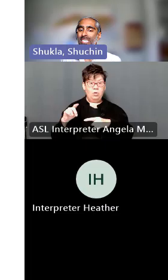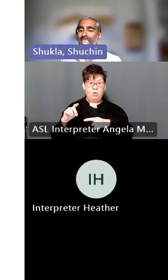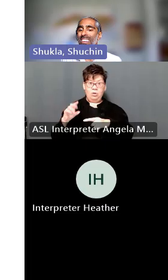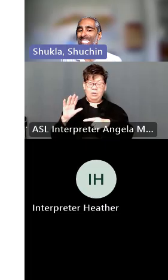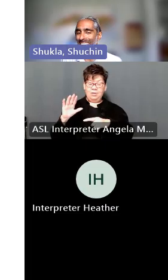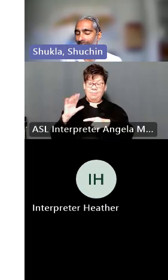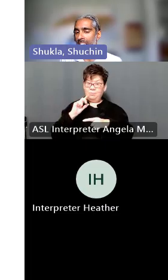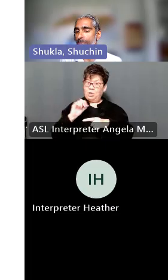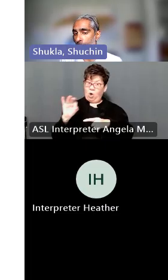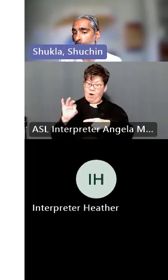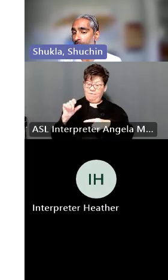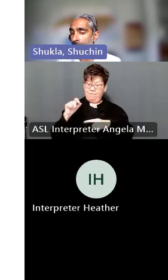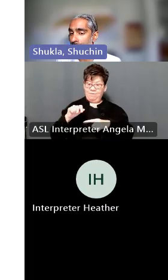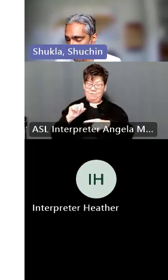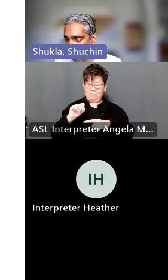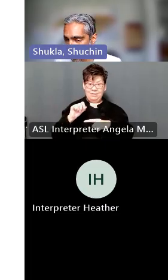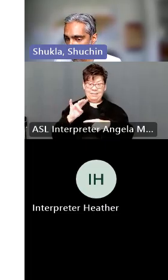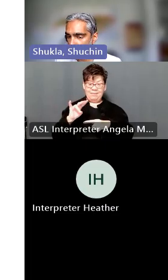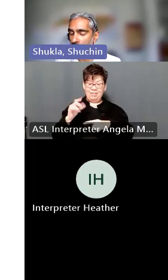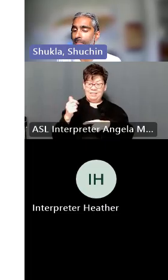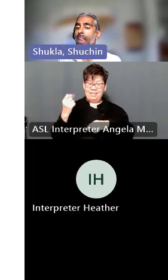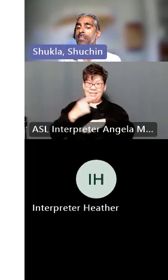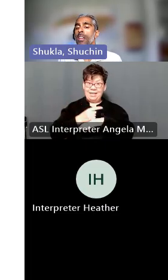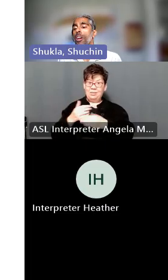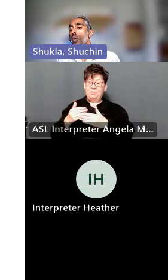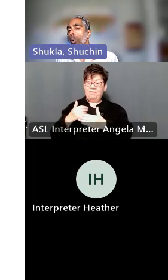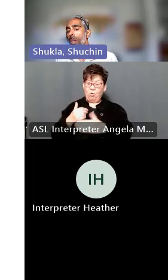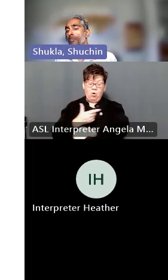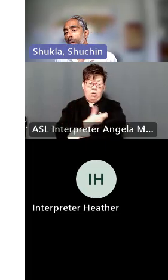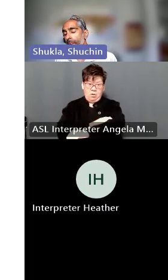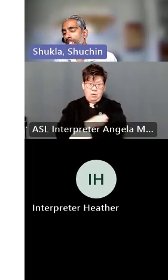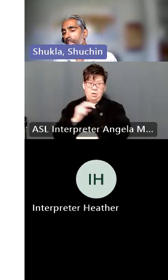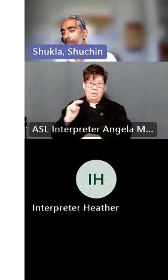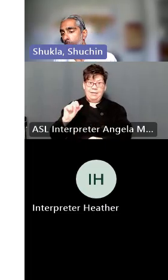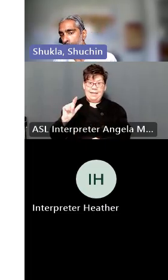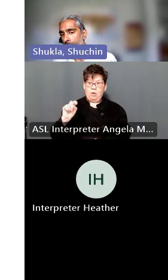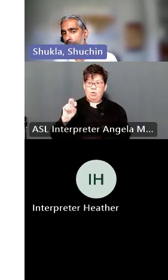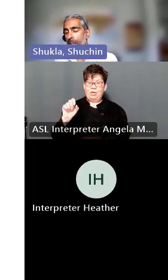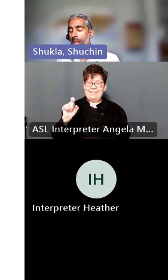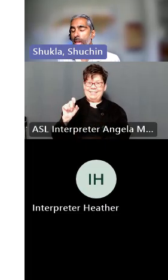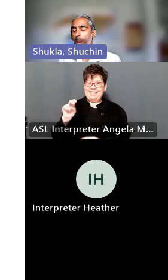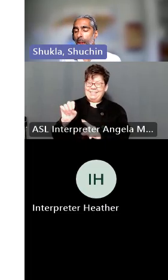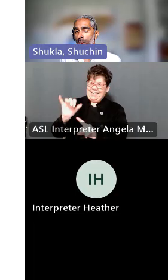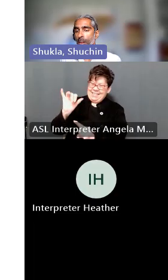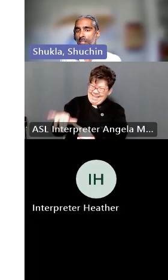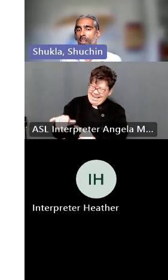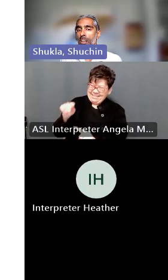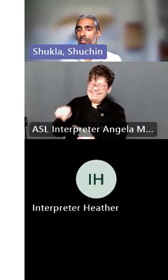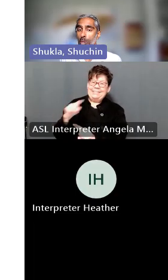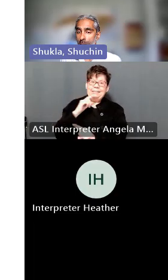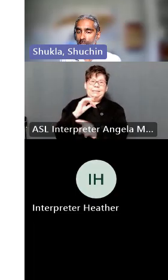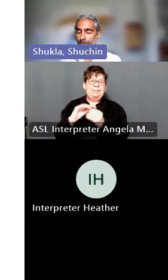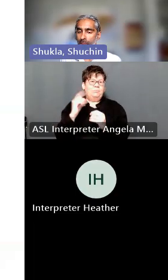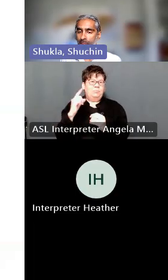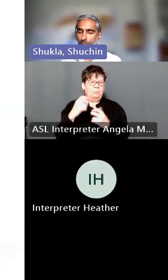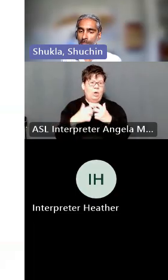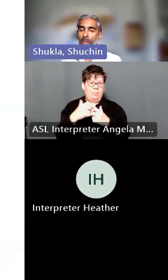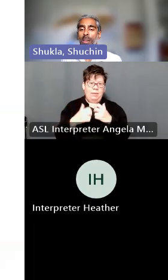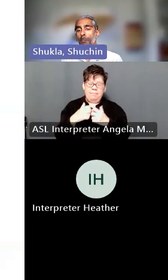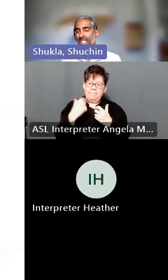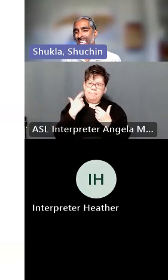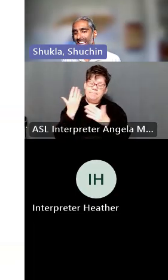injection for 7 to 10 days before you can take that injection. And that is one of the biggest problems and barriers to using